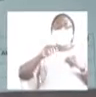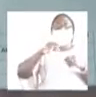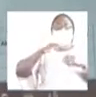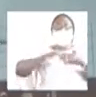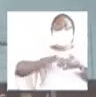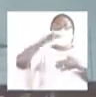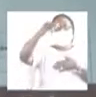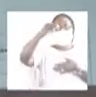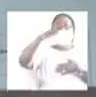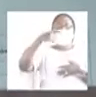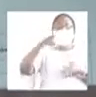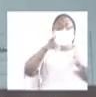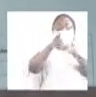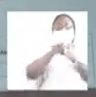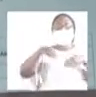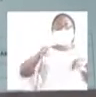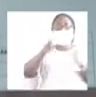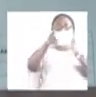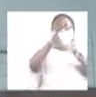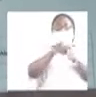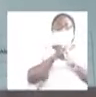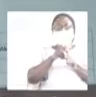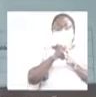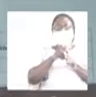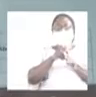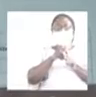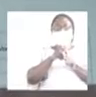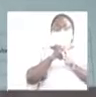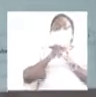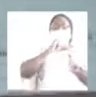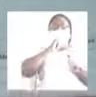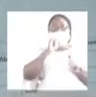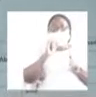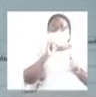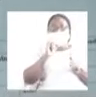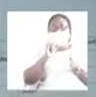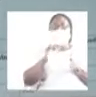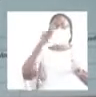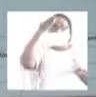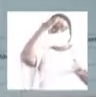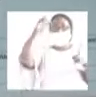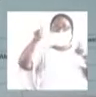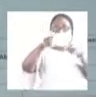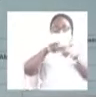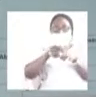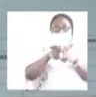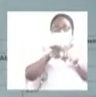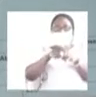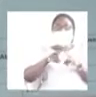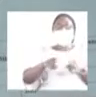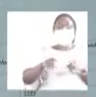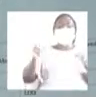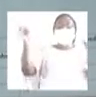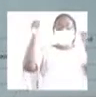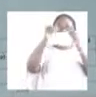a commodity in a market. In other words, it is a table which shows the total quantities of a commodity